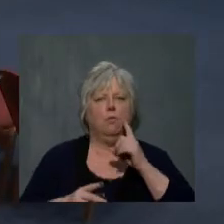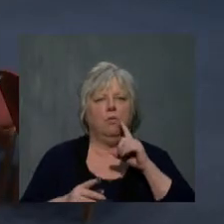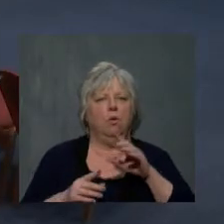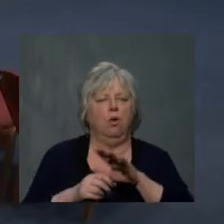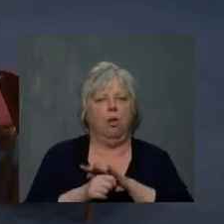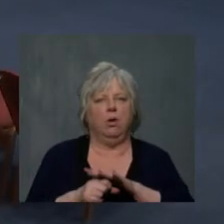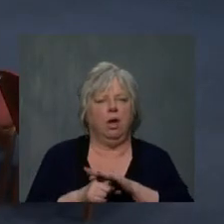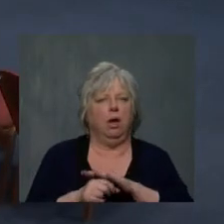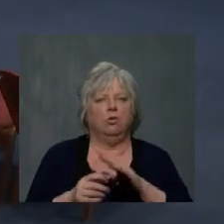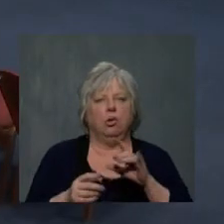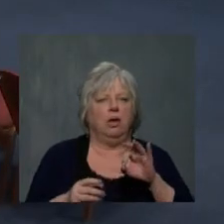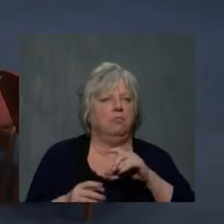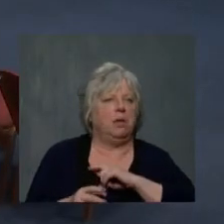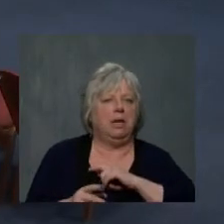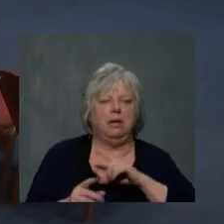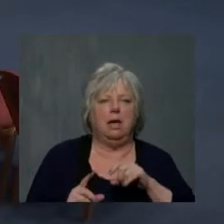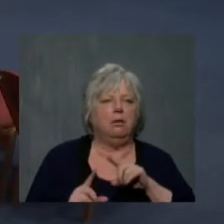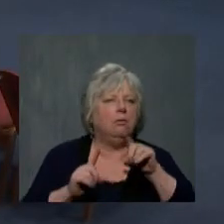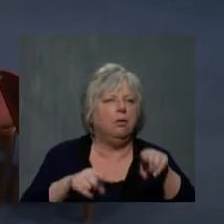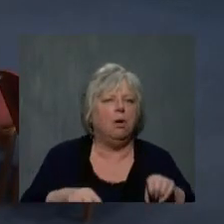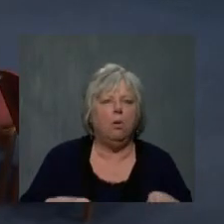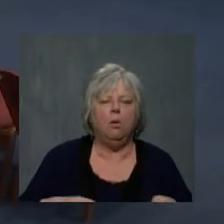go, if they had something